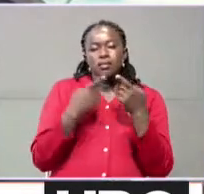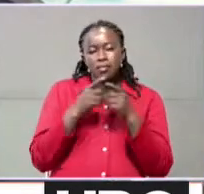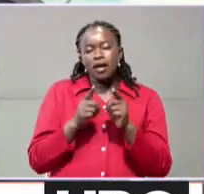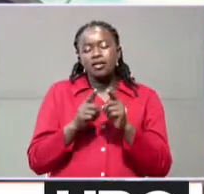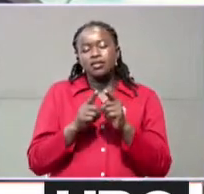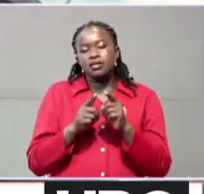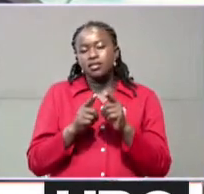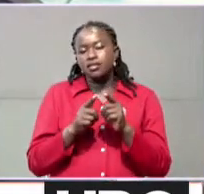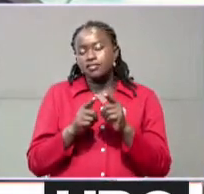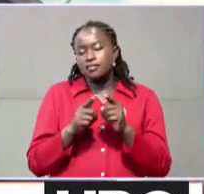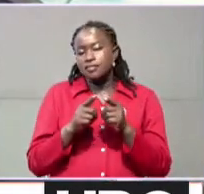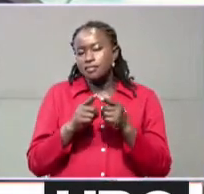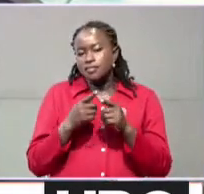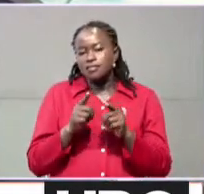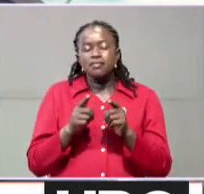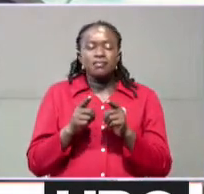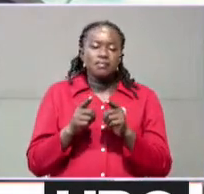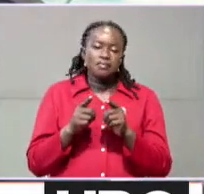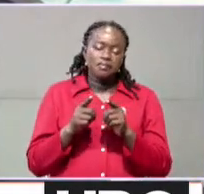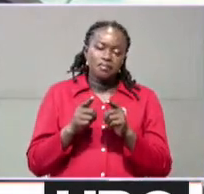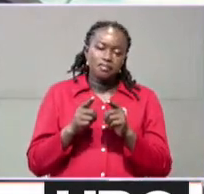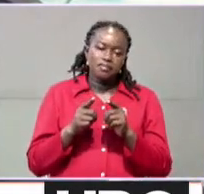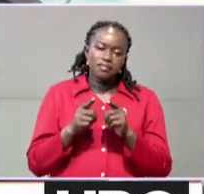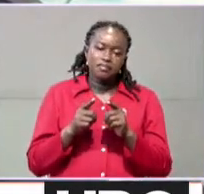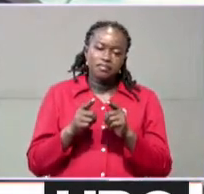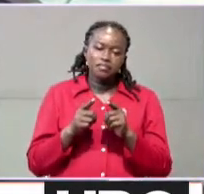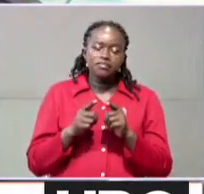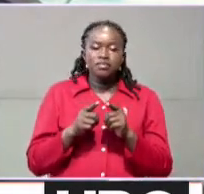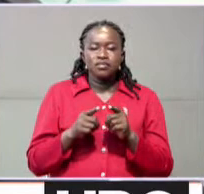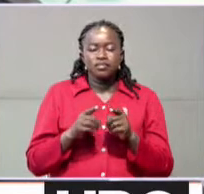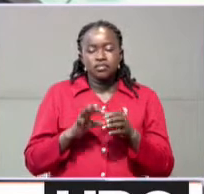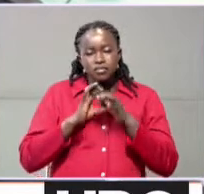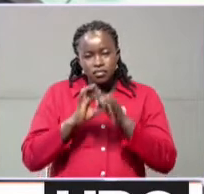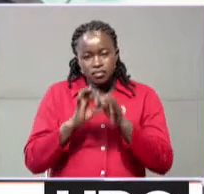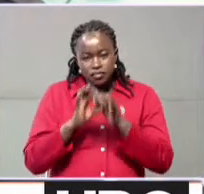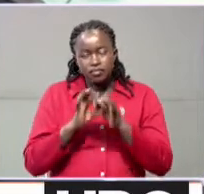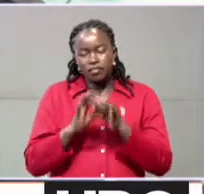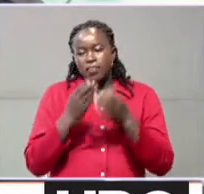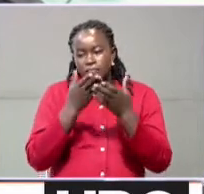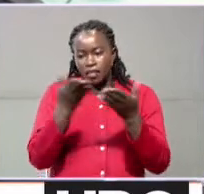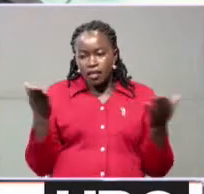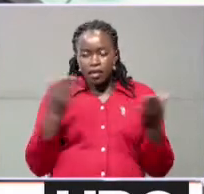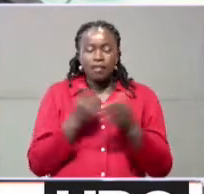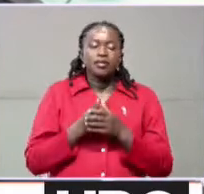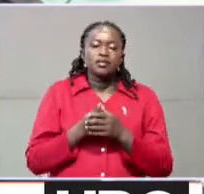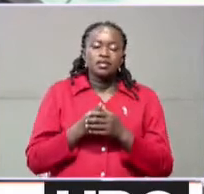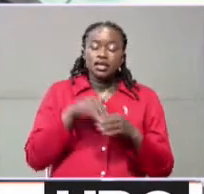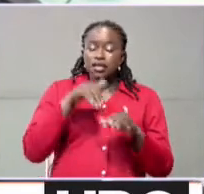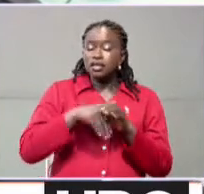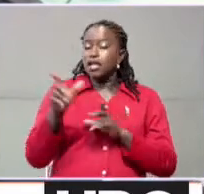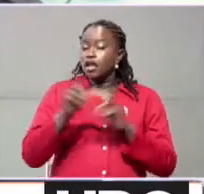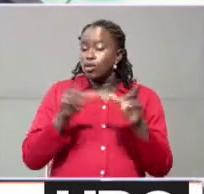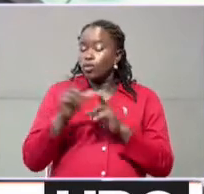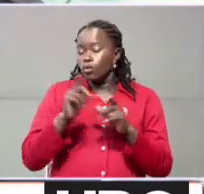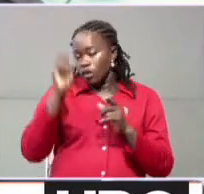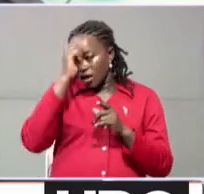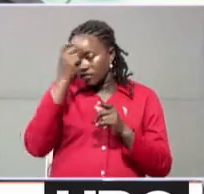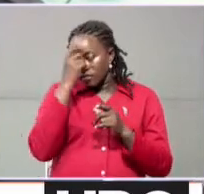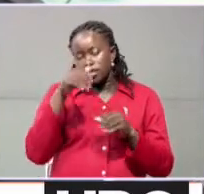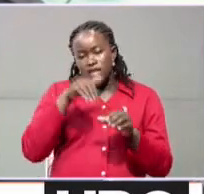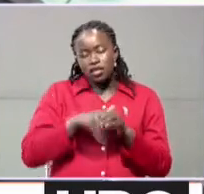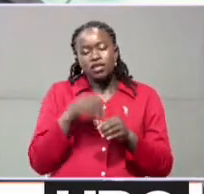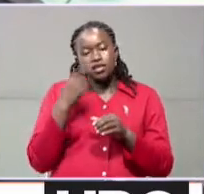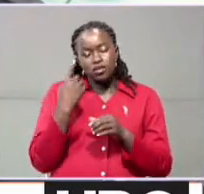inherently inherent functional synergies across the hierarchy of the local government is one of the